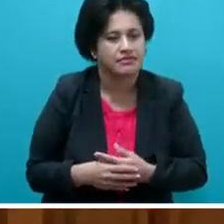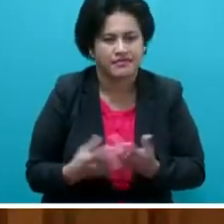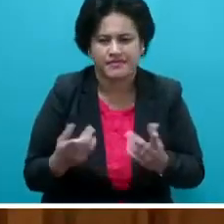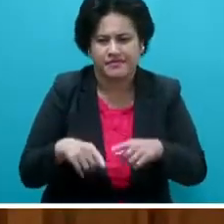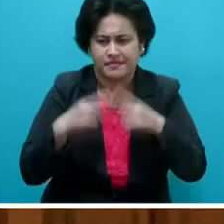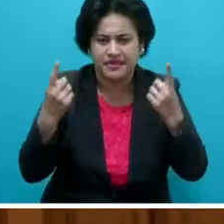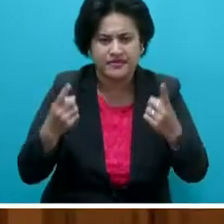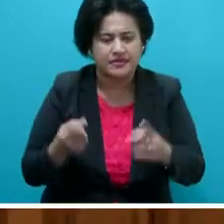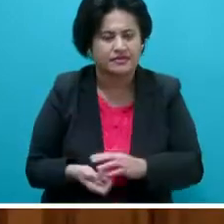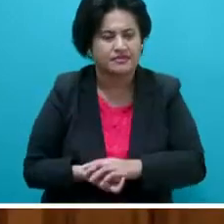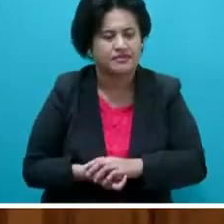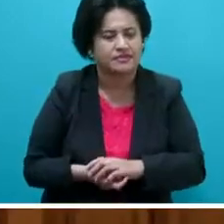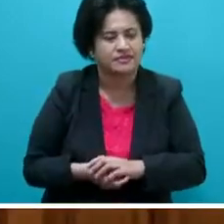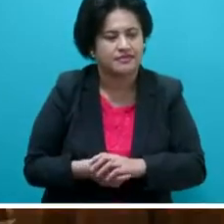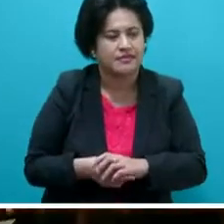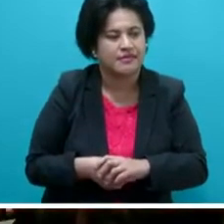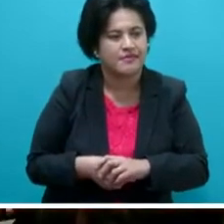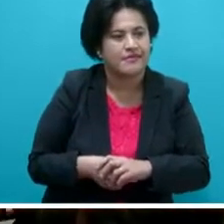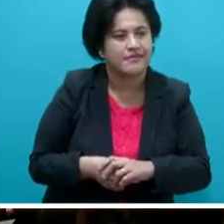Honorable members,